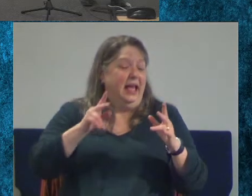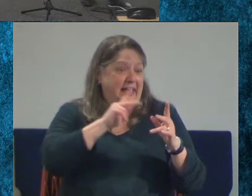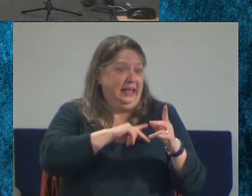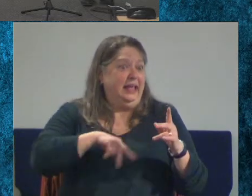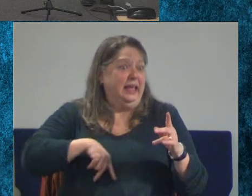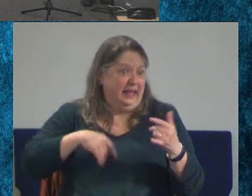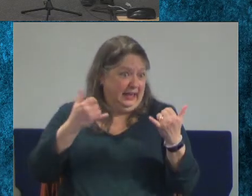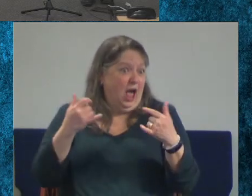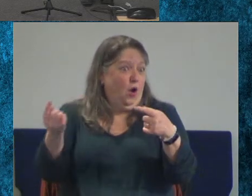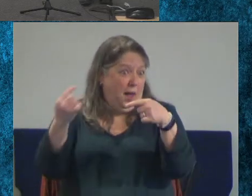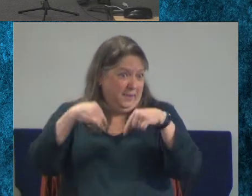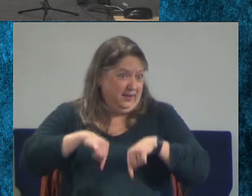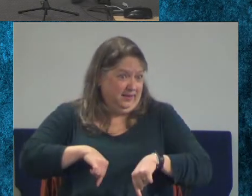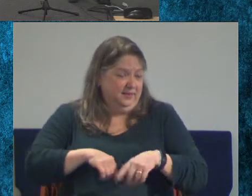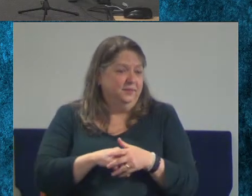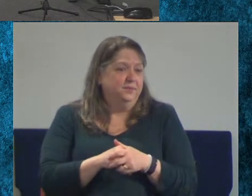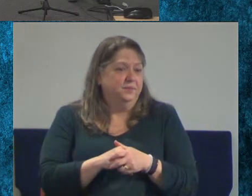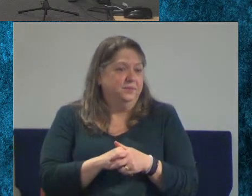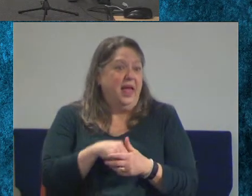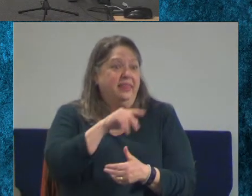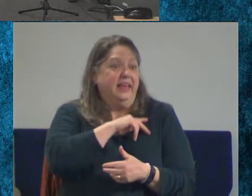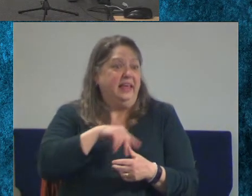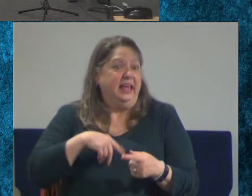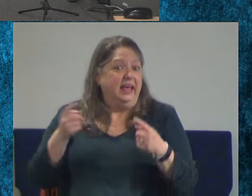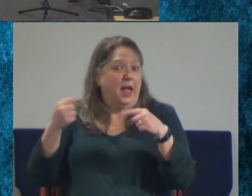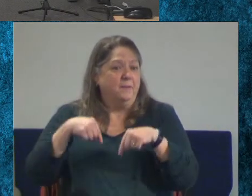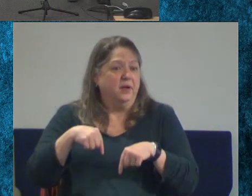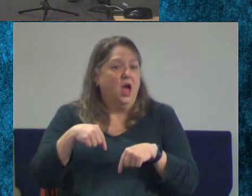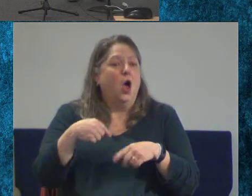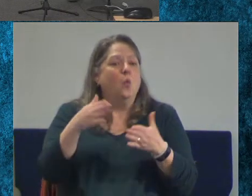we're going to sing through twice. The King is Coming.